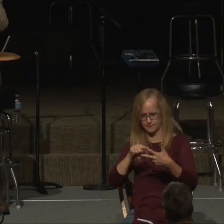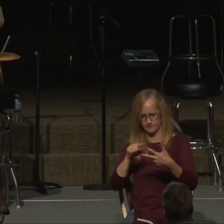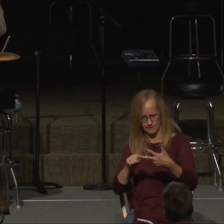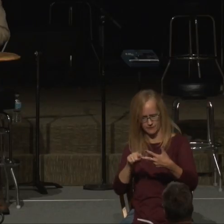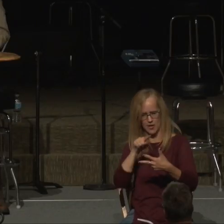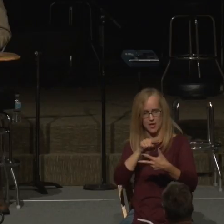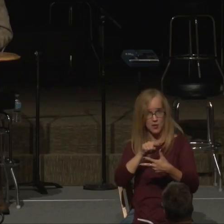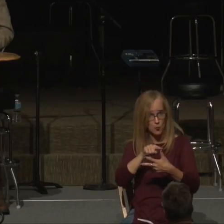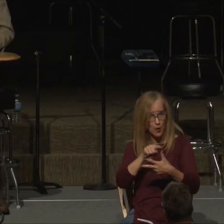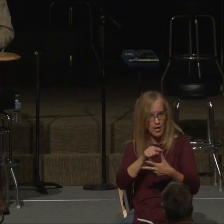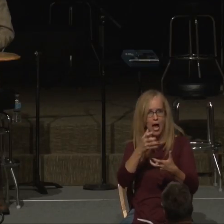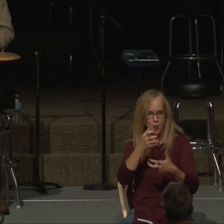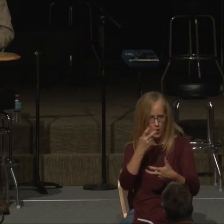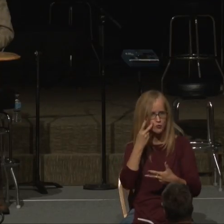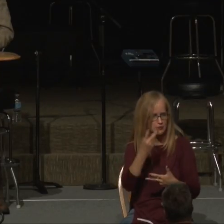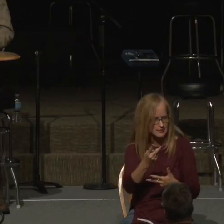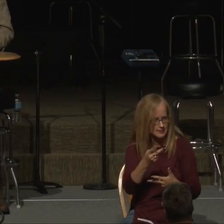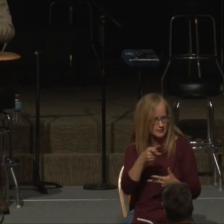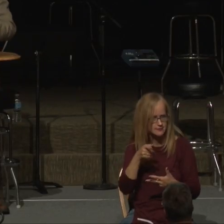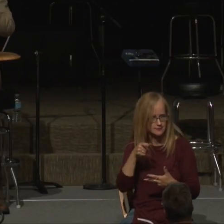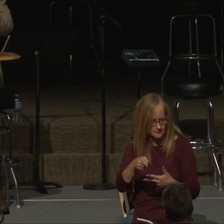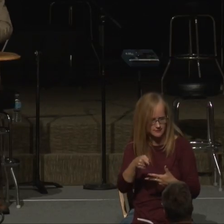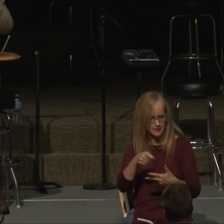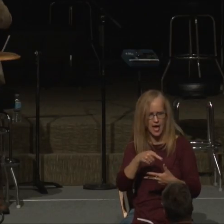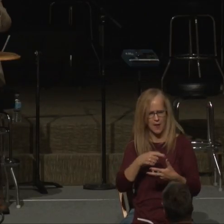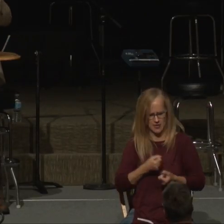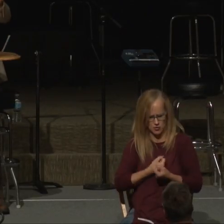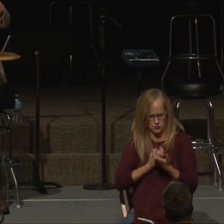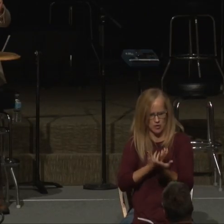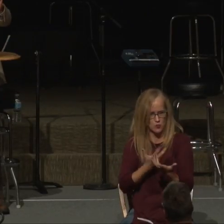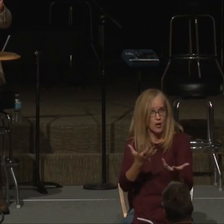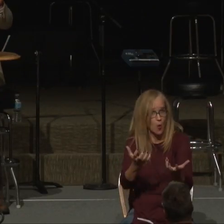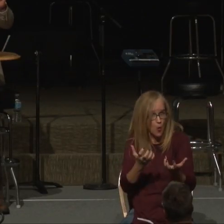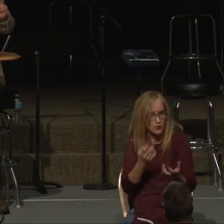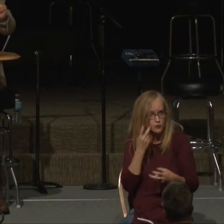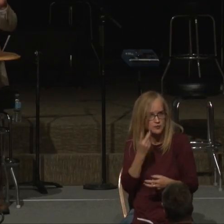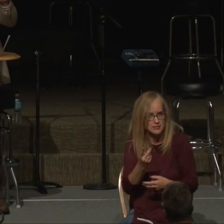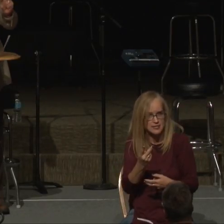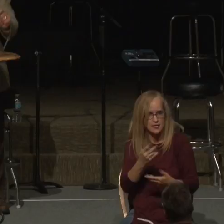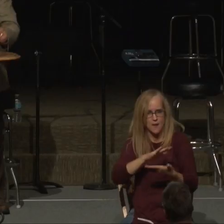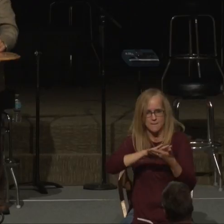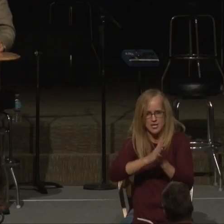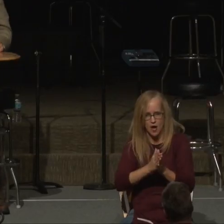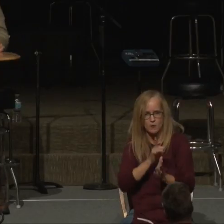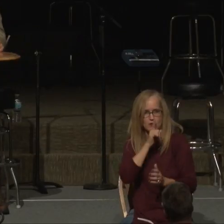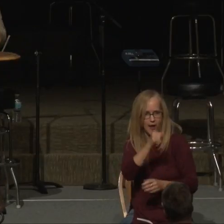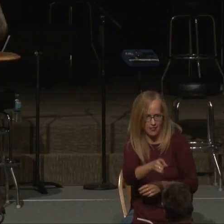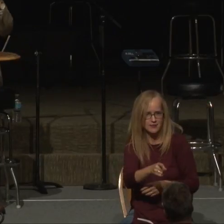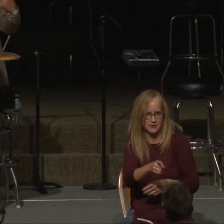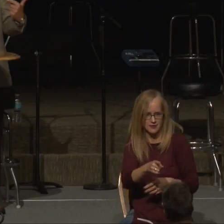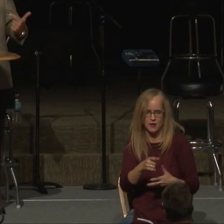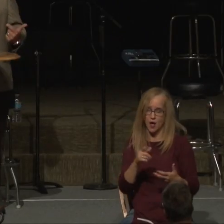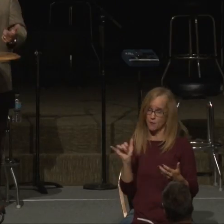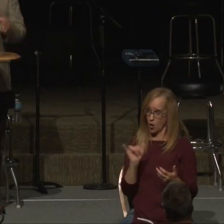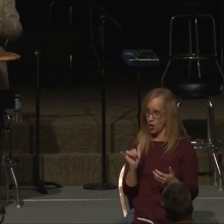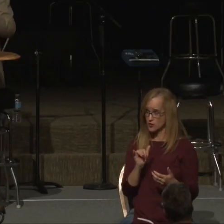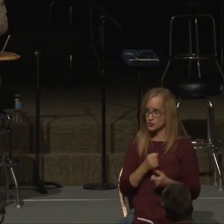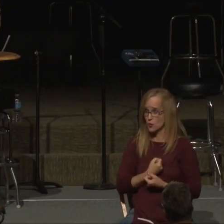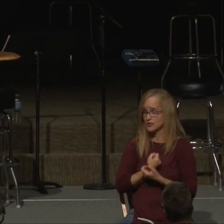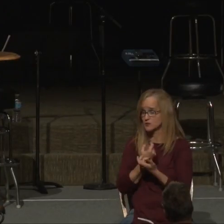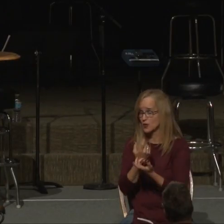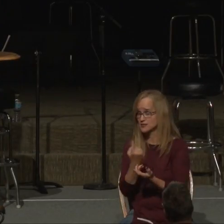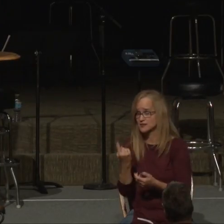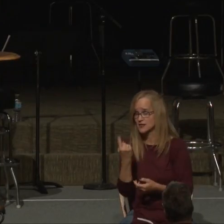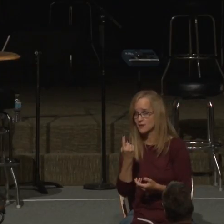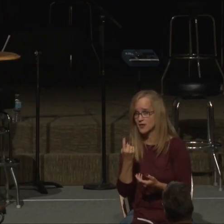one, this is what I want to see. I'm expressing what I want to see become reality. I'm also expressing